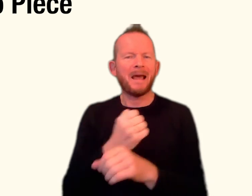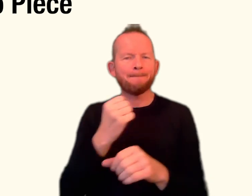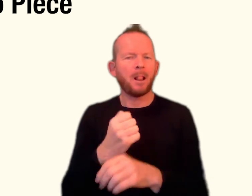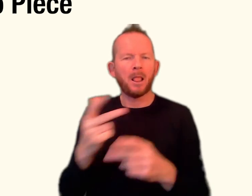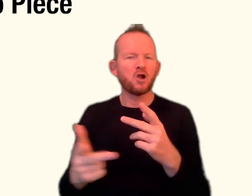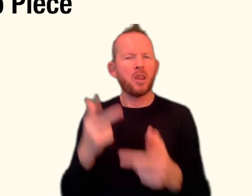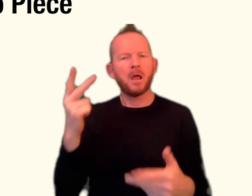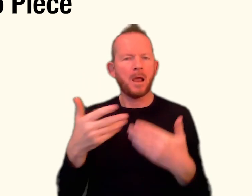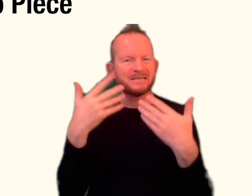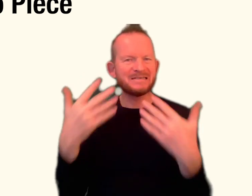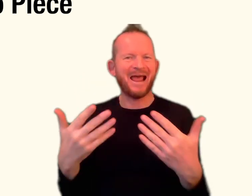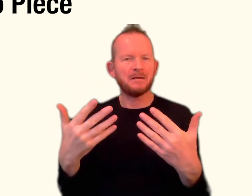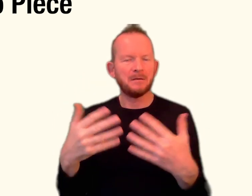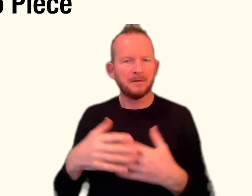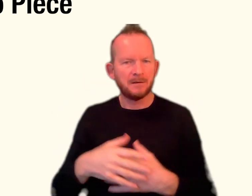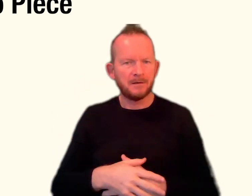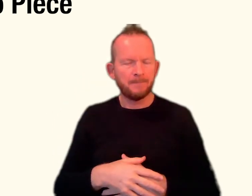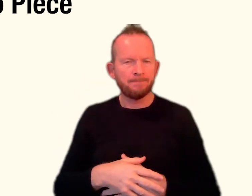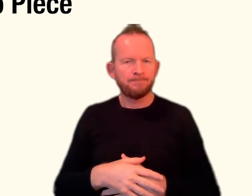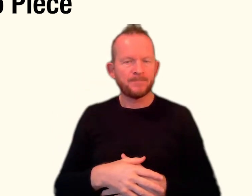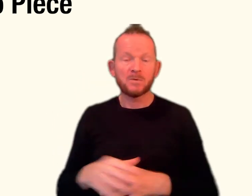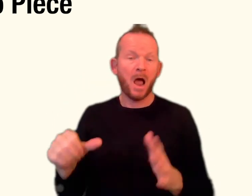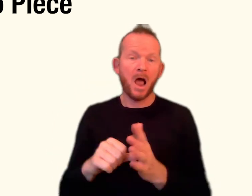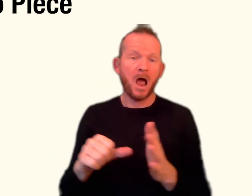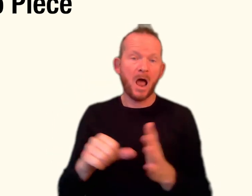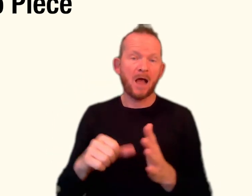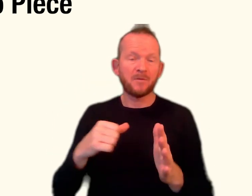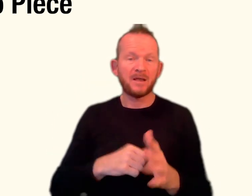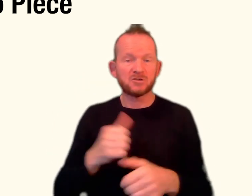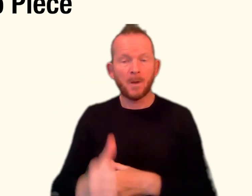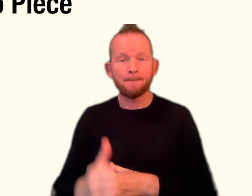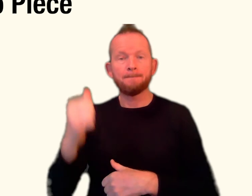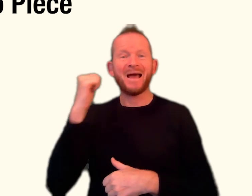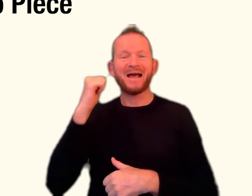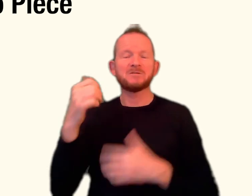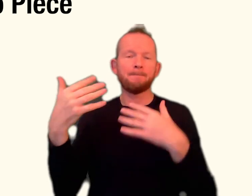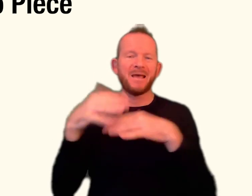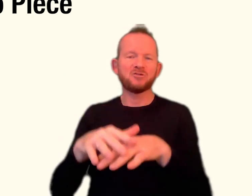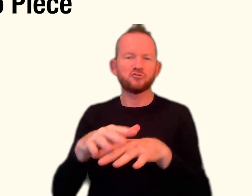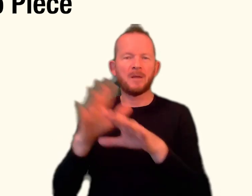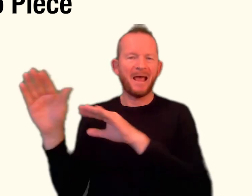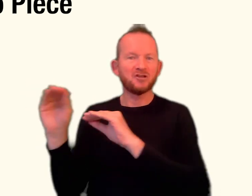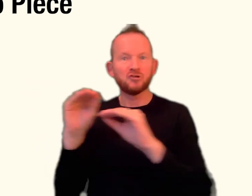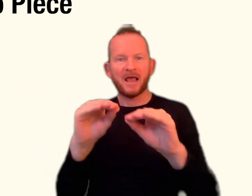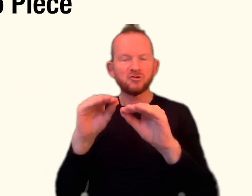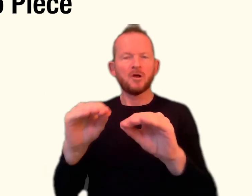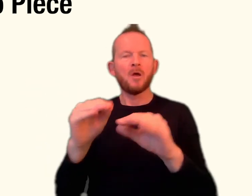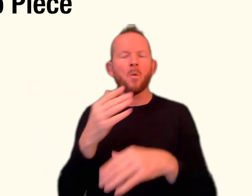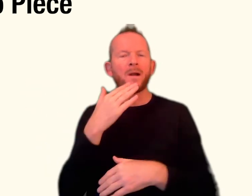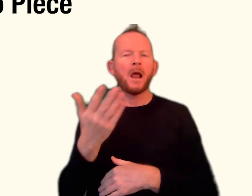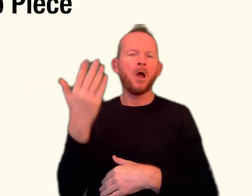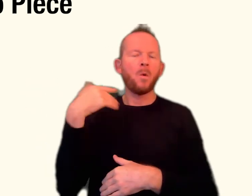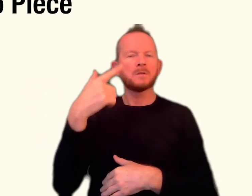10. It was hard for me to go back into mainstream education when I was looking